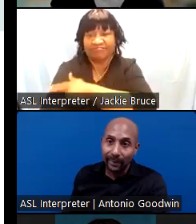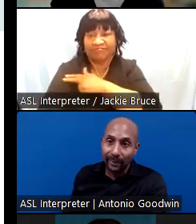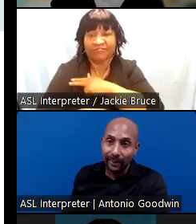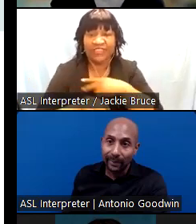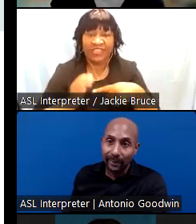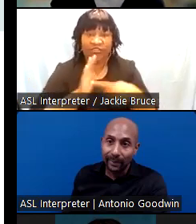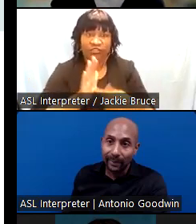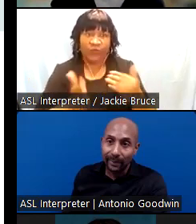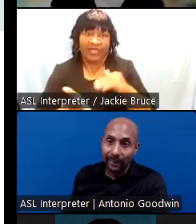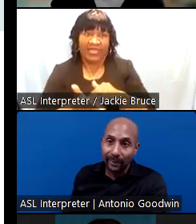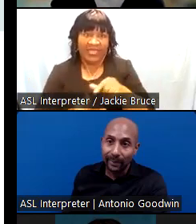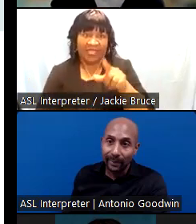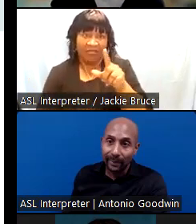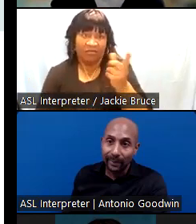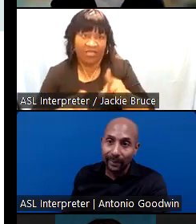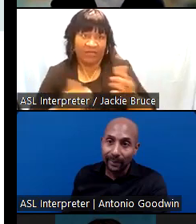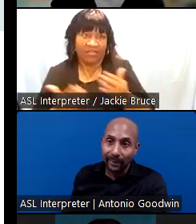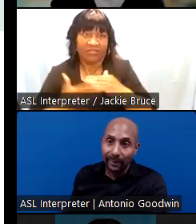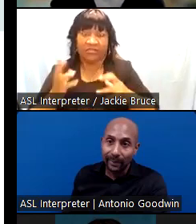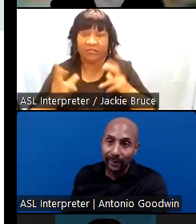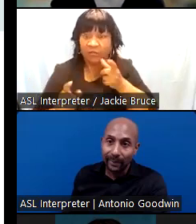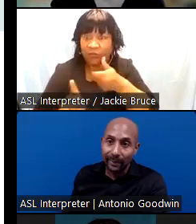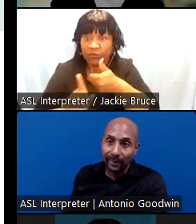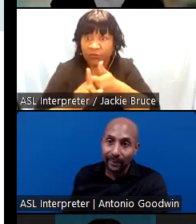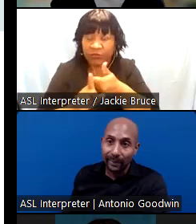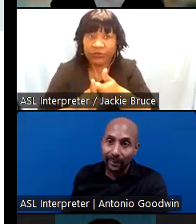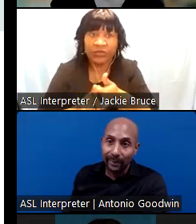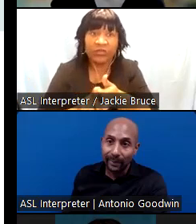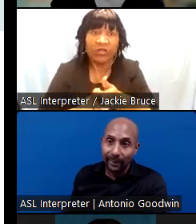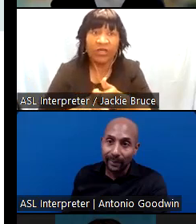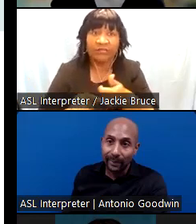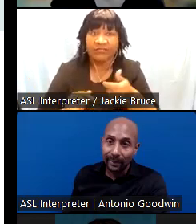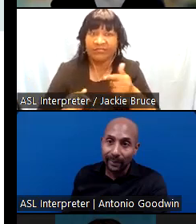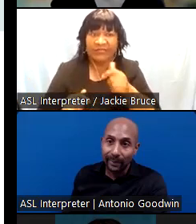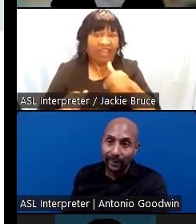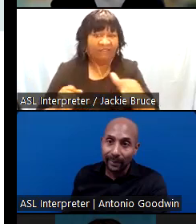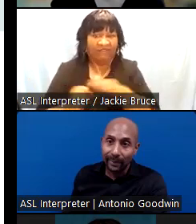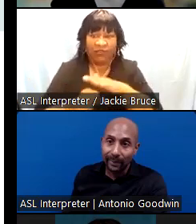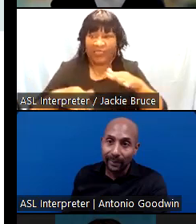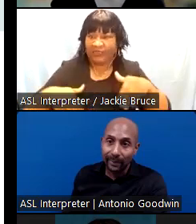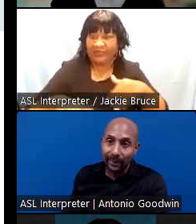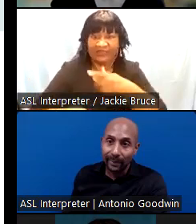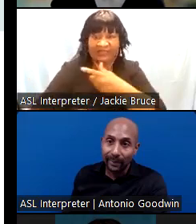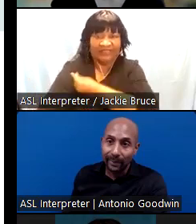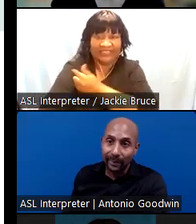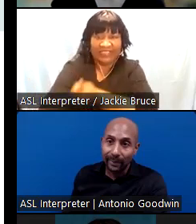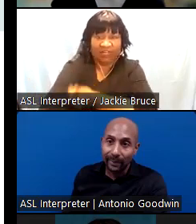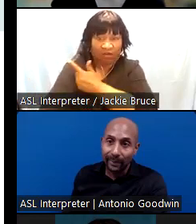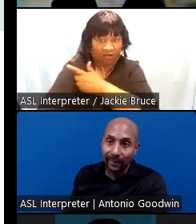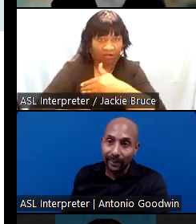where we're currently at with that for folks who are not fully vaccinated,